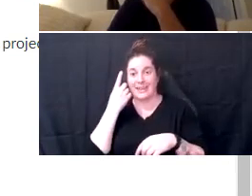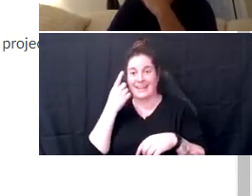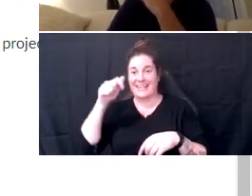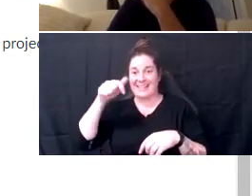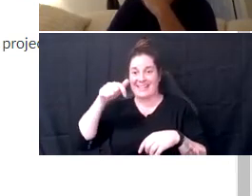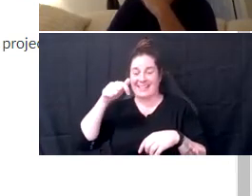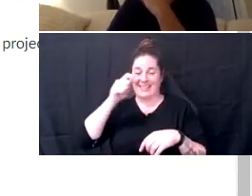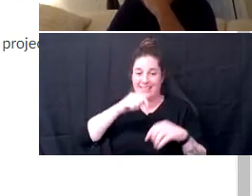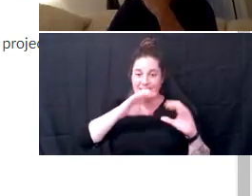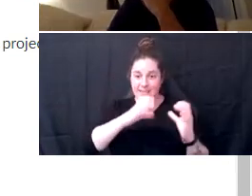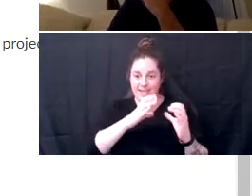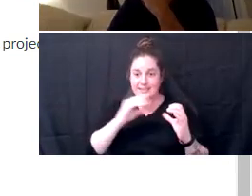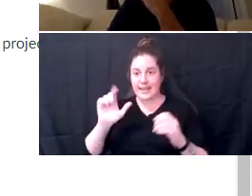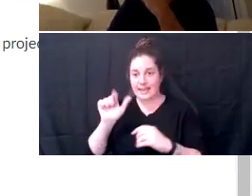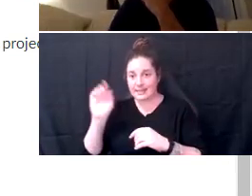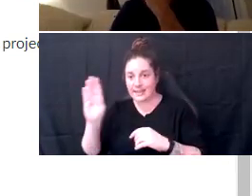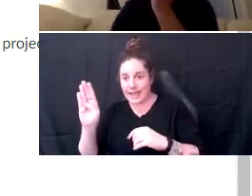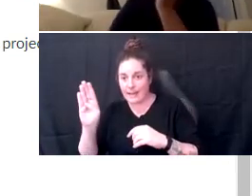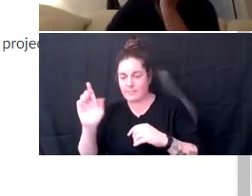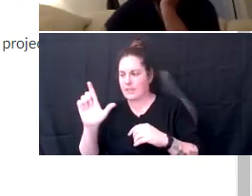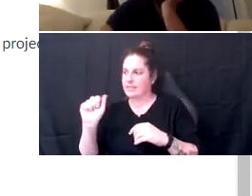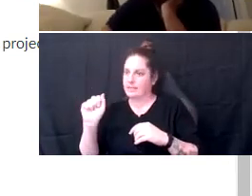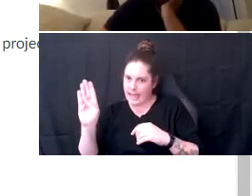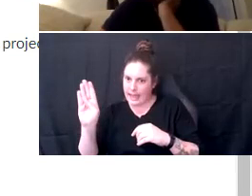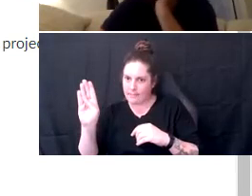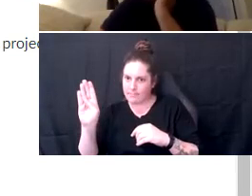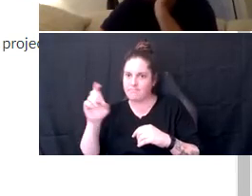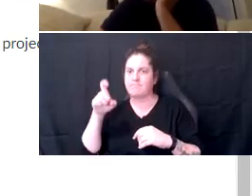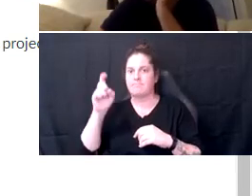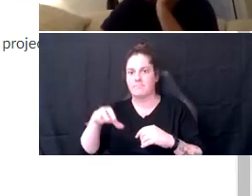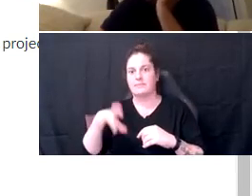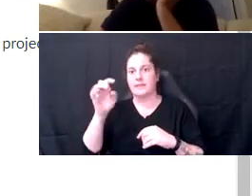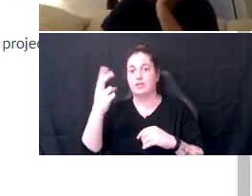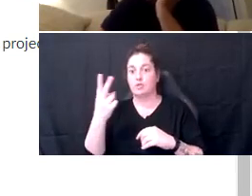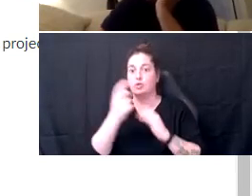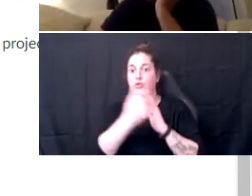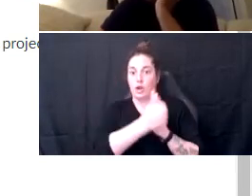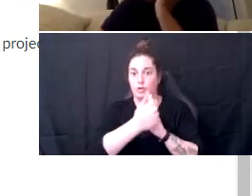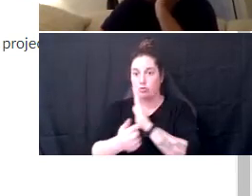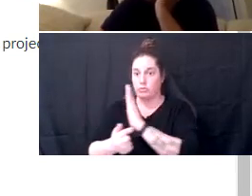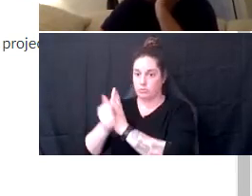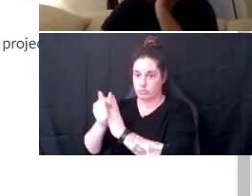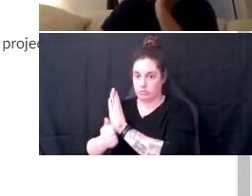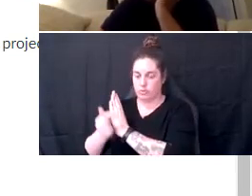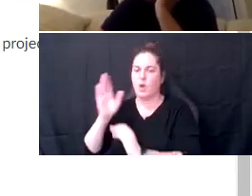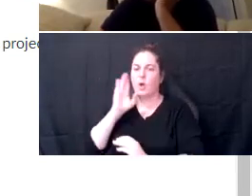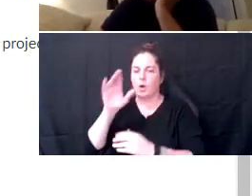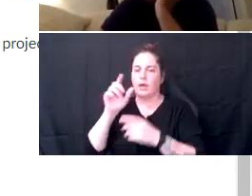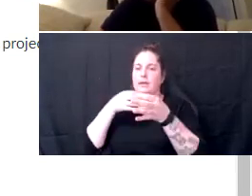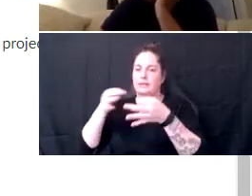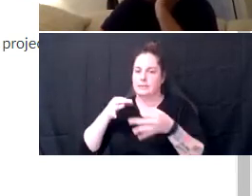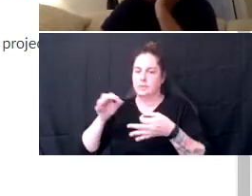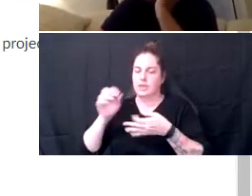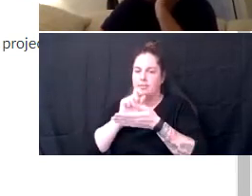because you got to find 2 different articles. And we'll talk about the actual writing later. Right now, what I want you to